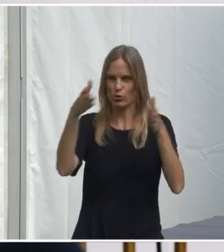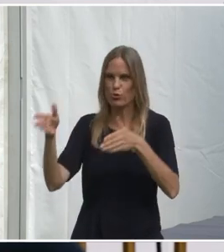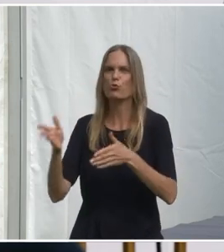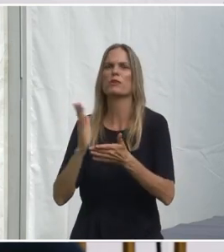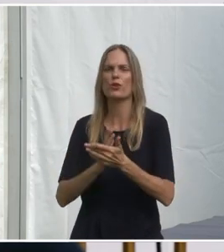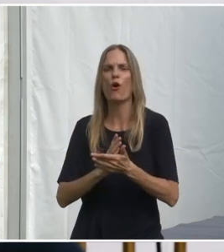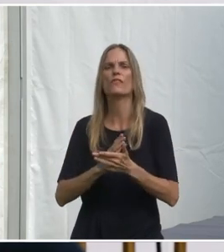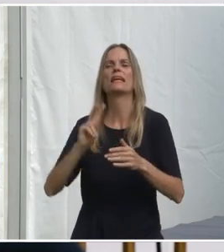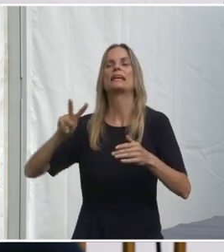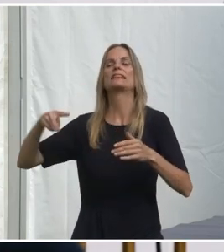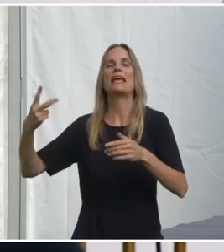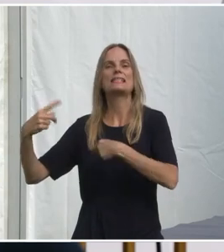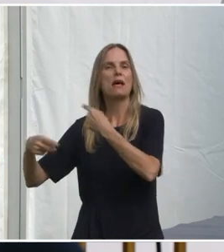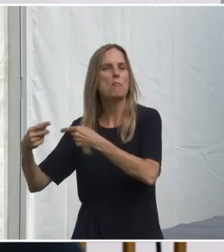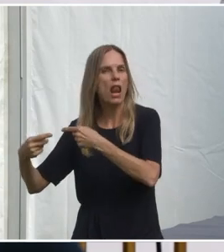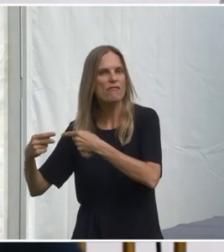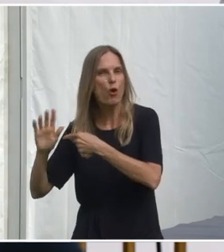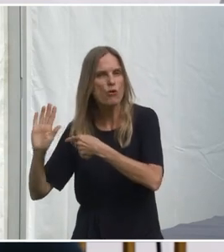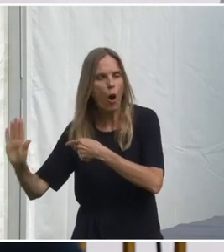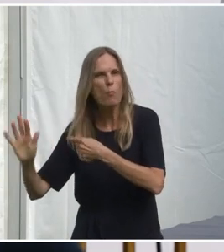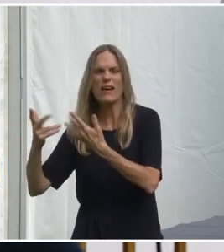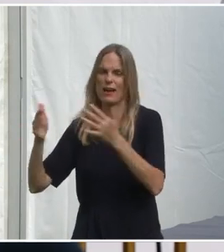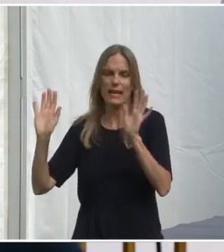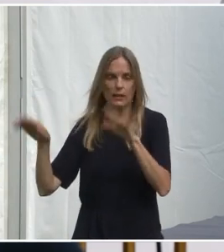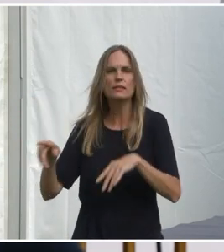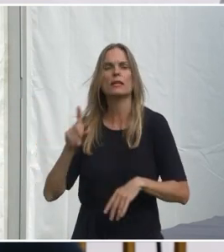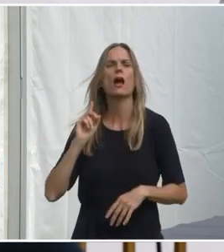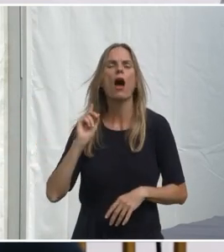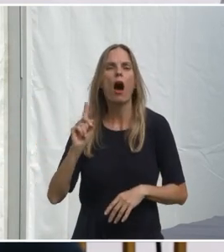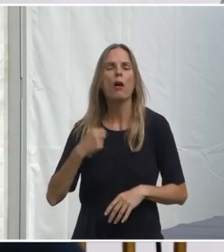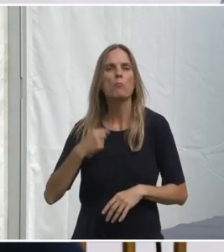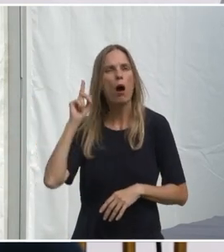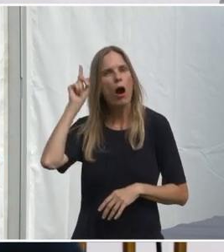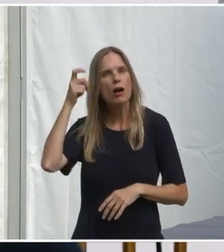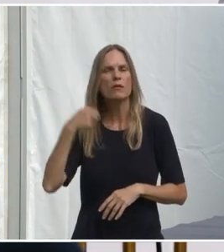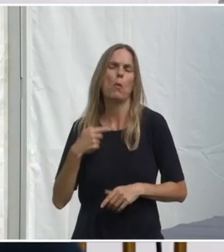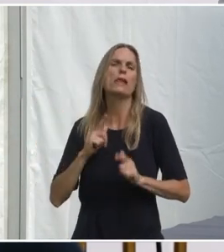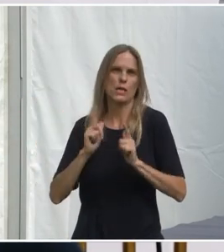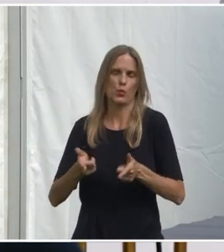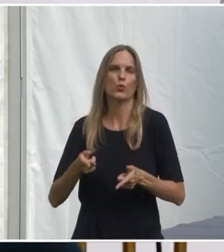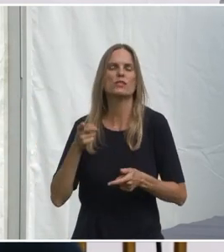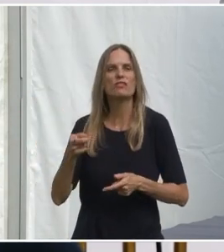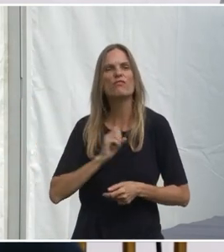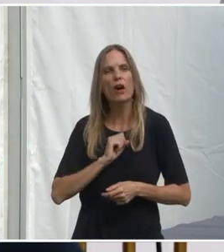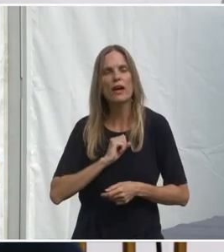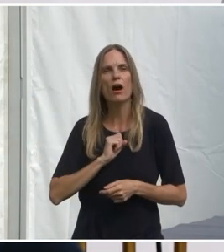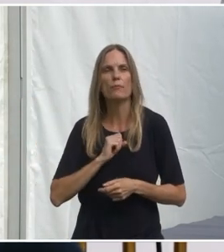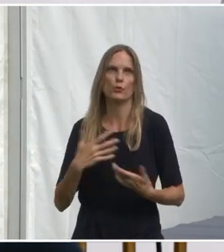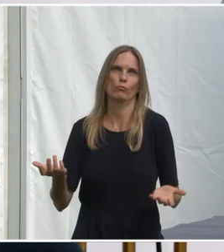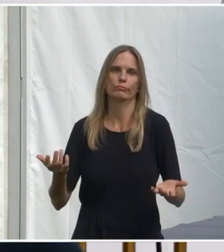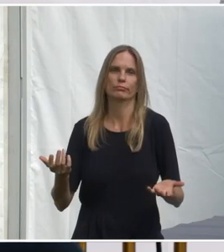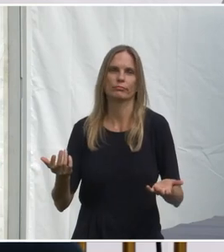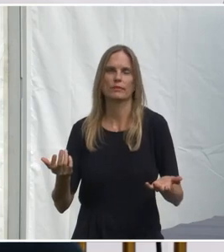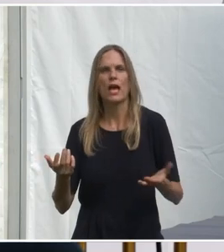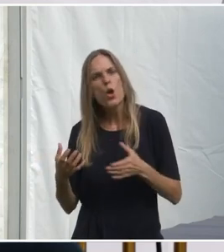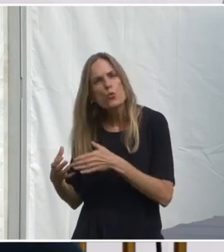second generation and so on. So I think in that sense, I think the, but I agree that there is a need. I mean, United Nations